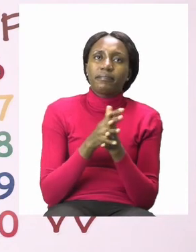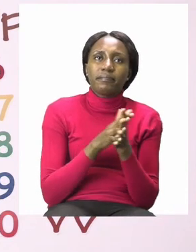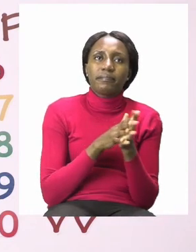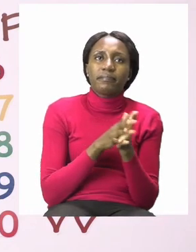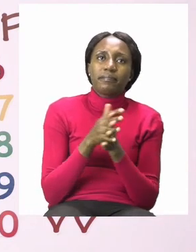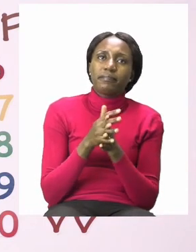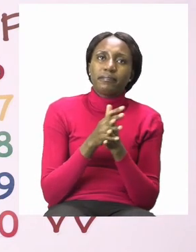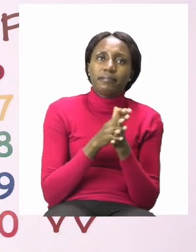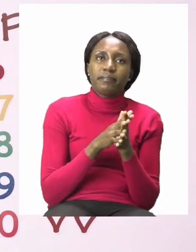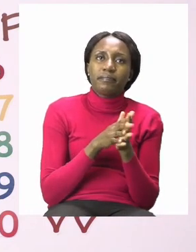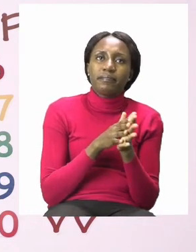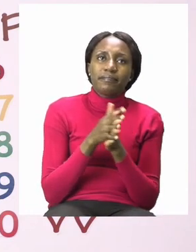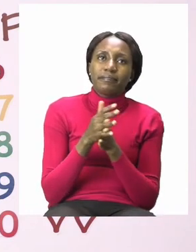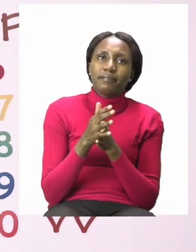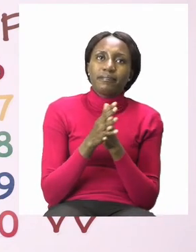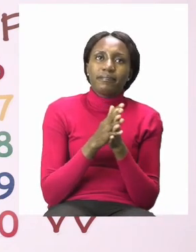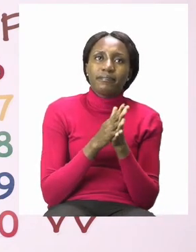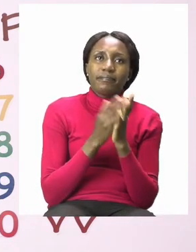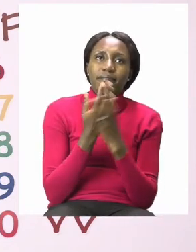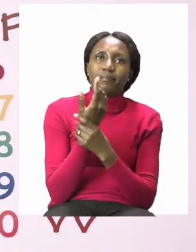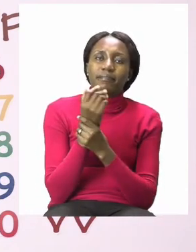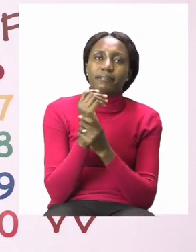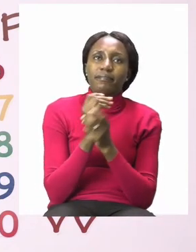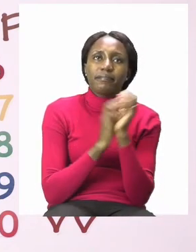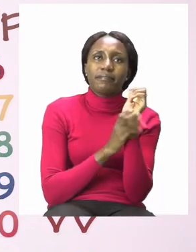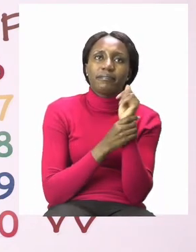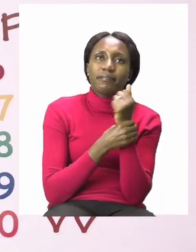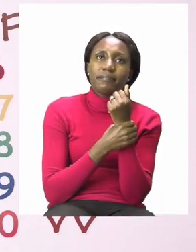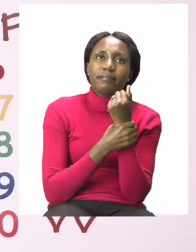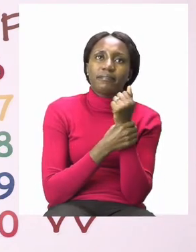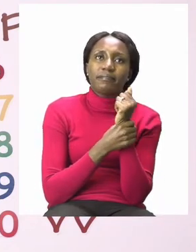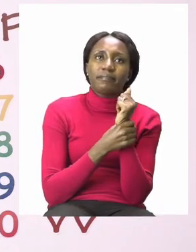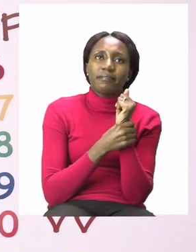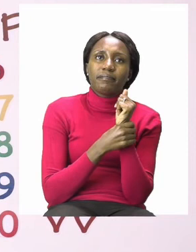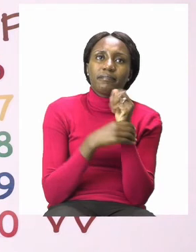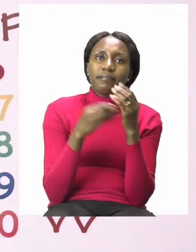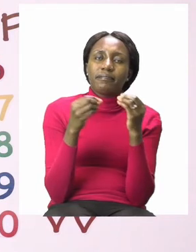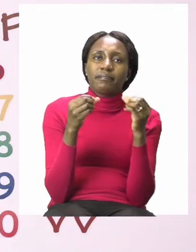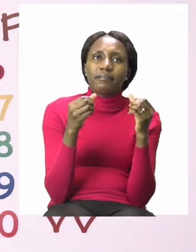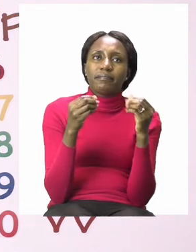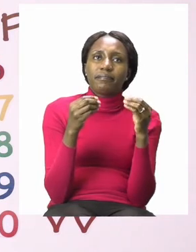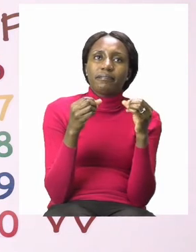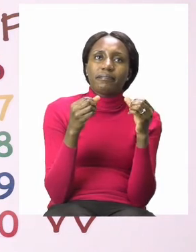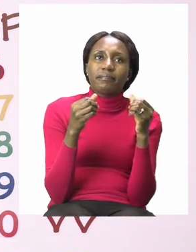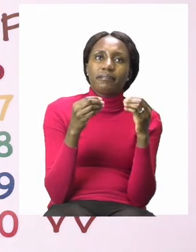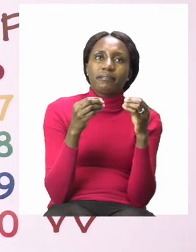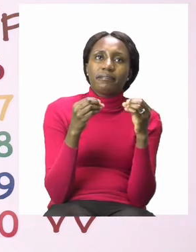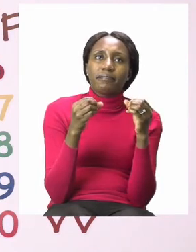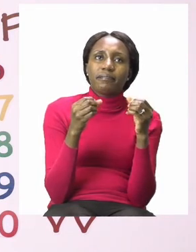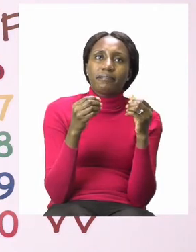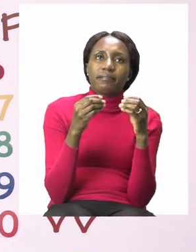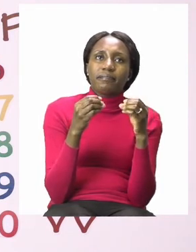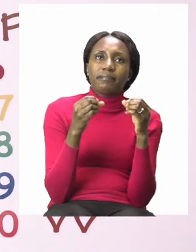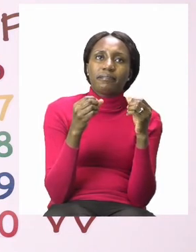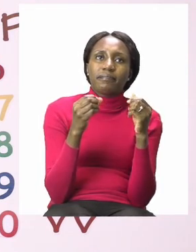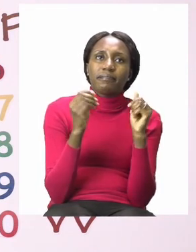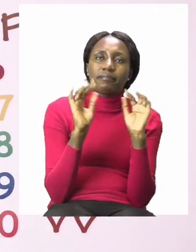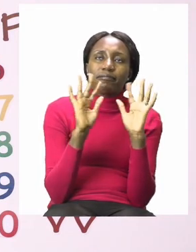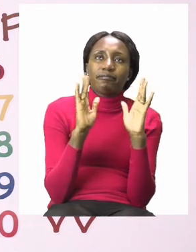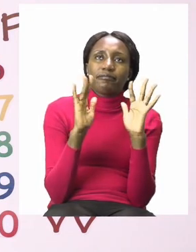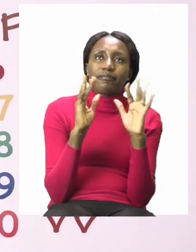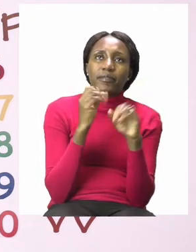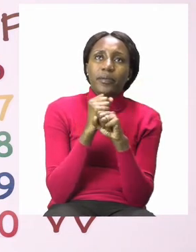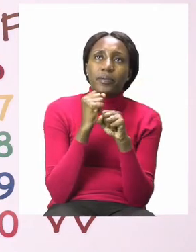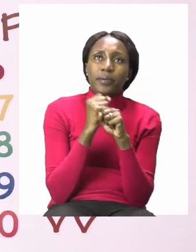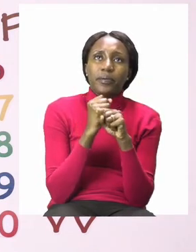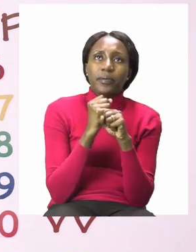our fingers, on our wrists, and our fingertips too. Make sure your hands are dry